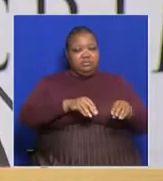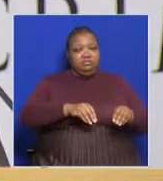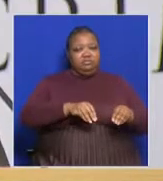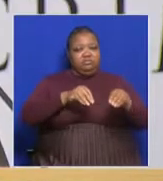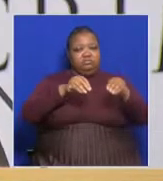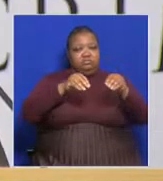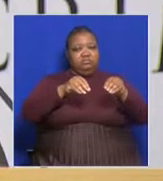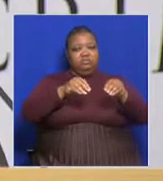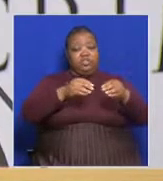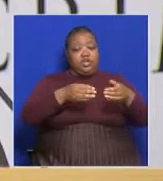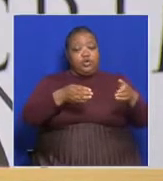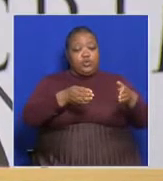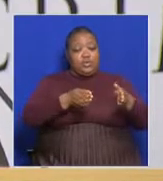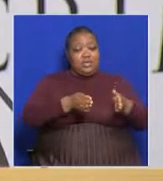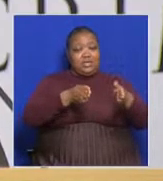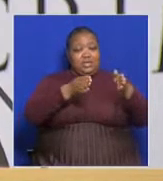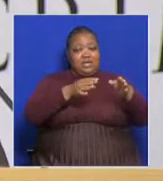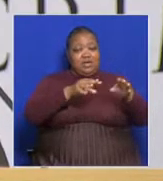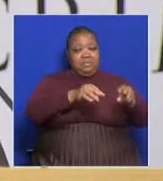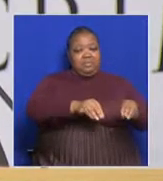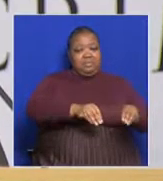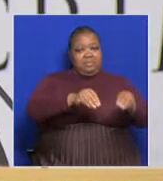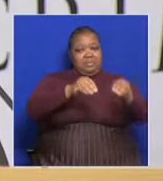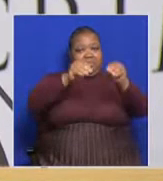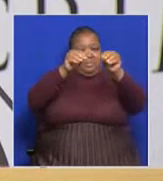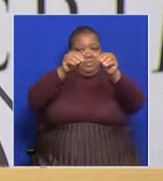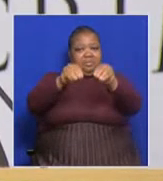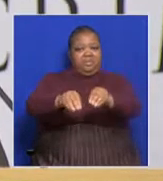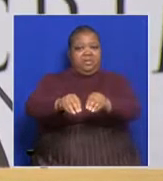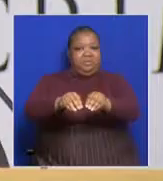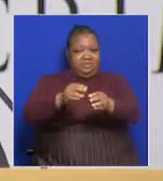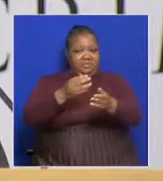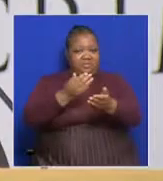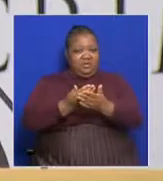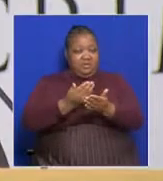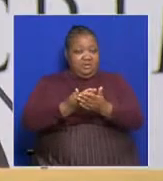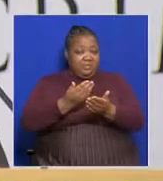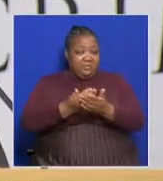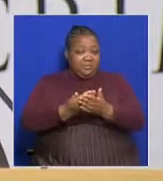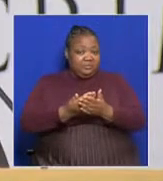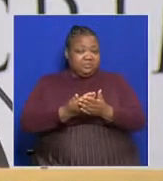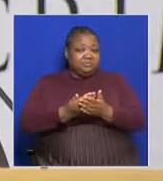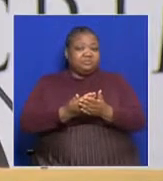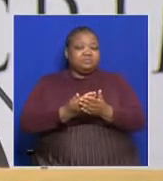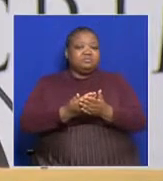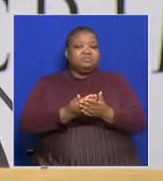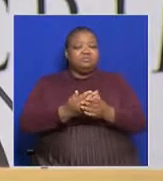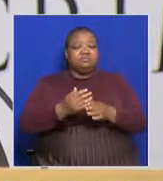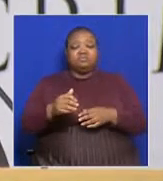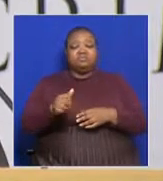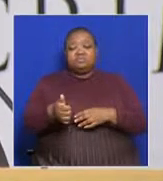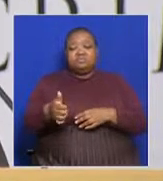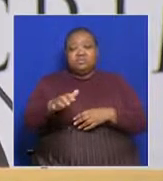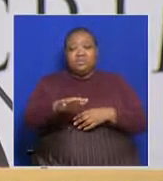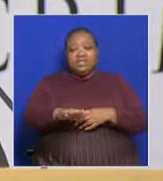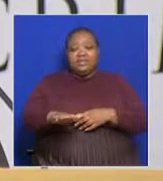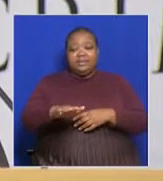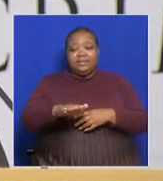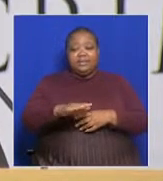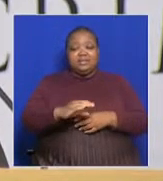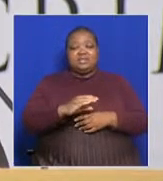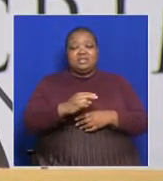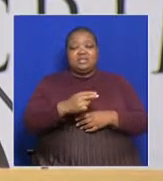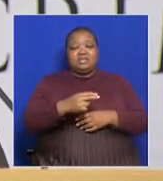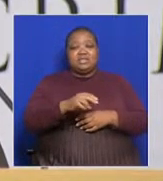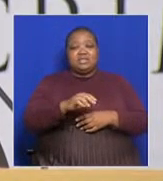container removed from where it was to some other area within the CHC depot,